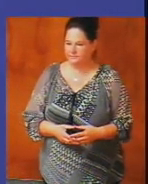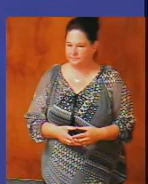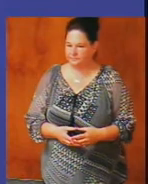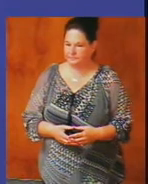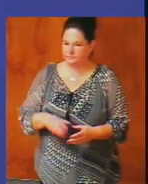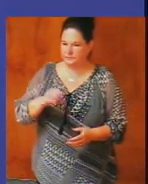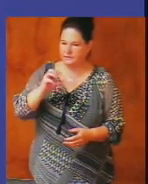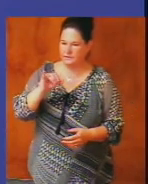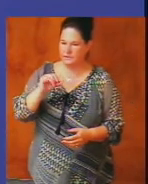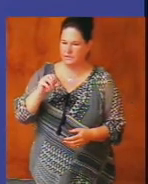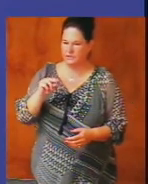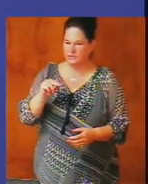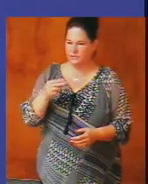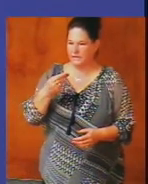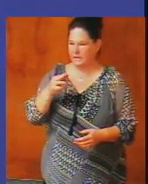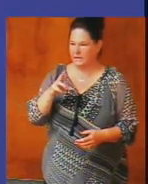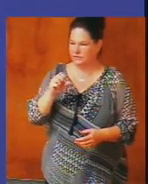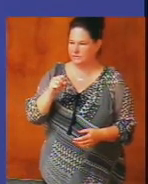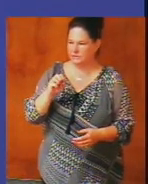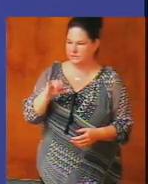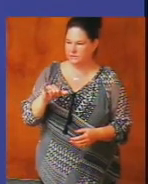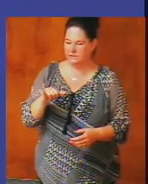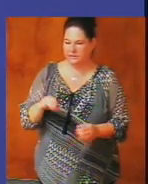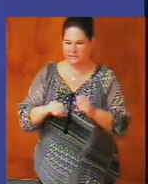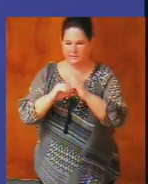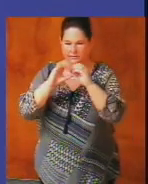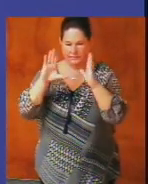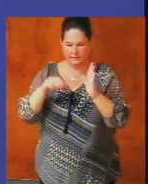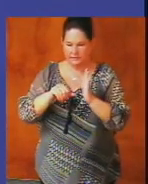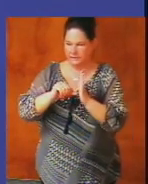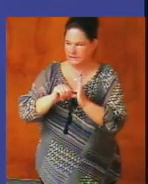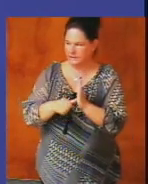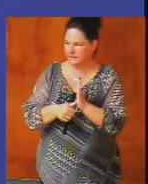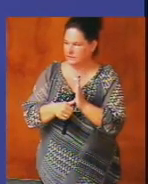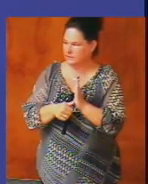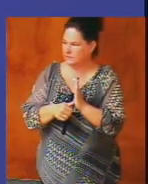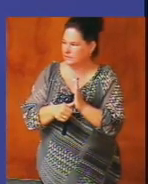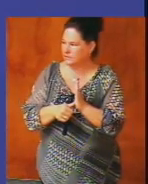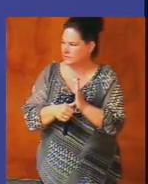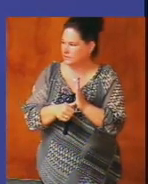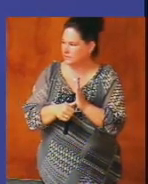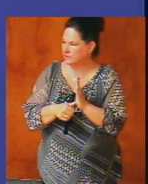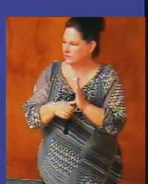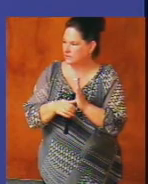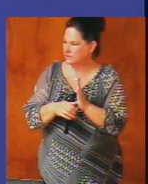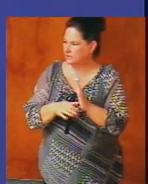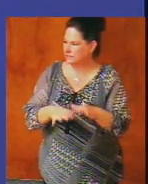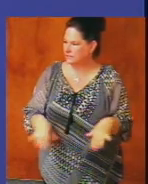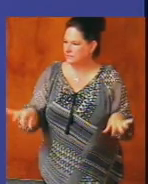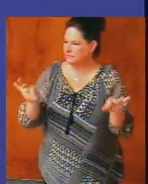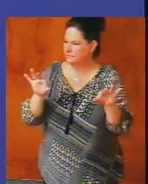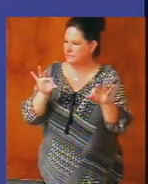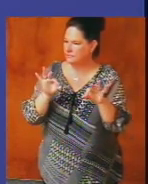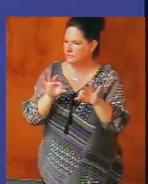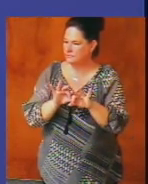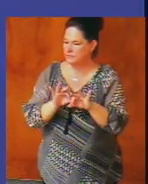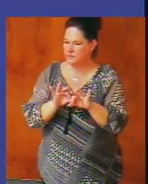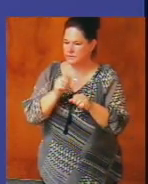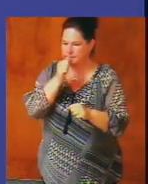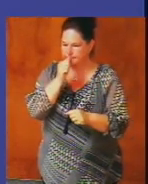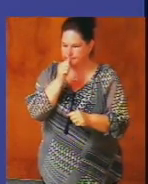The Colossian heresy apparently emphasized the importance of